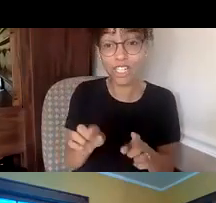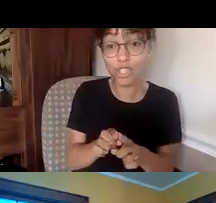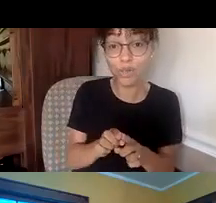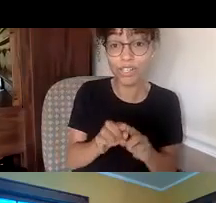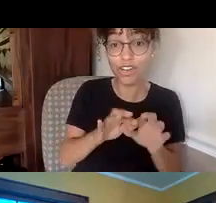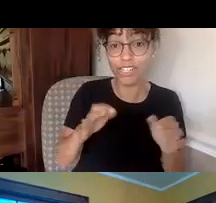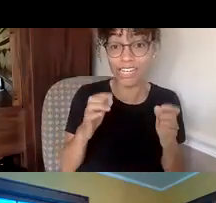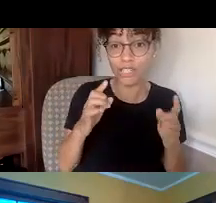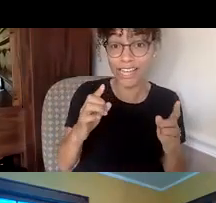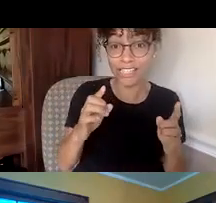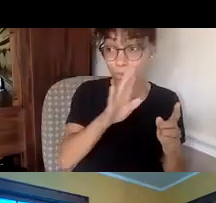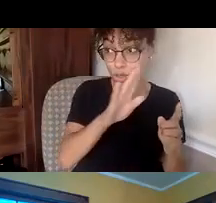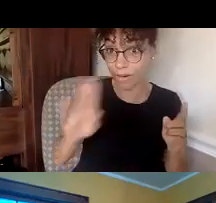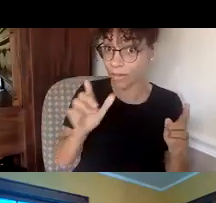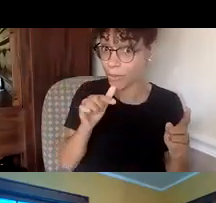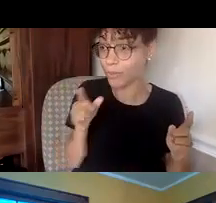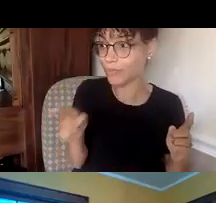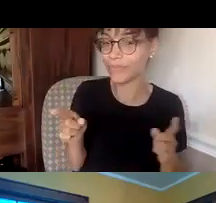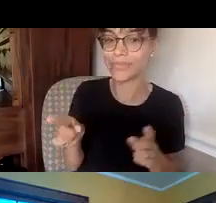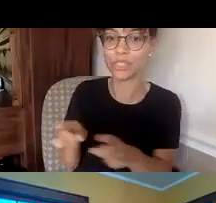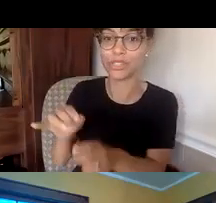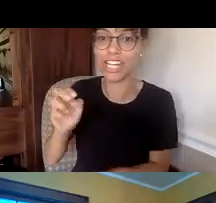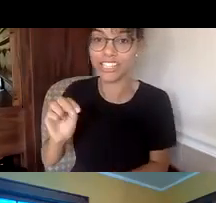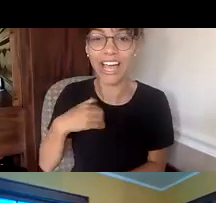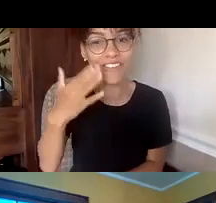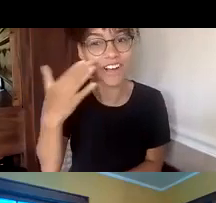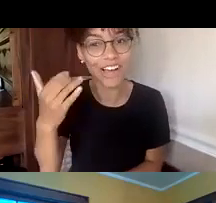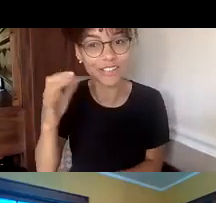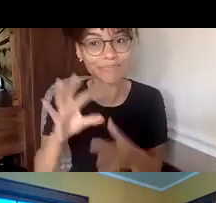Jeison to get that input. So forgot to mention that earlier.